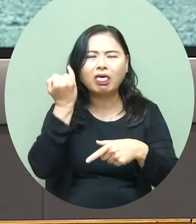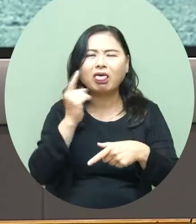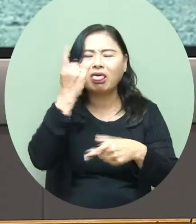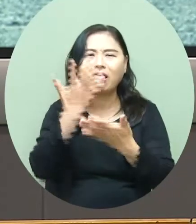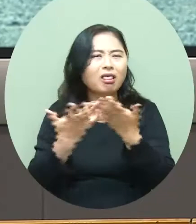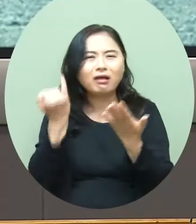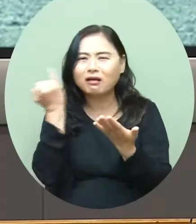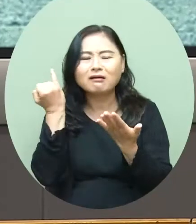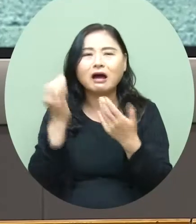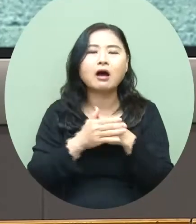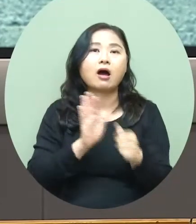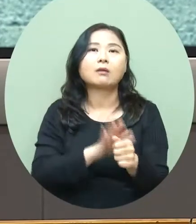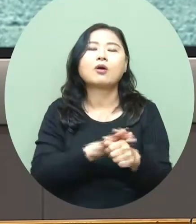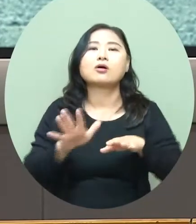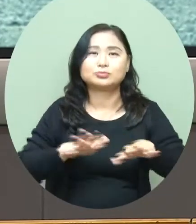cases to us.